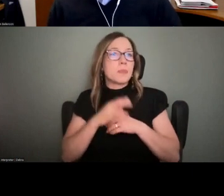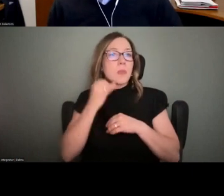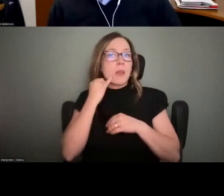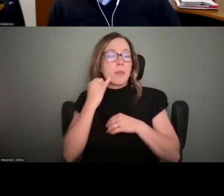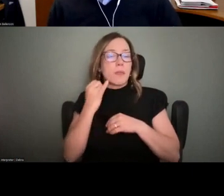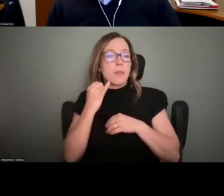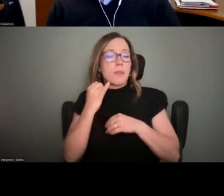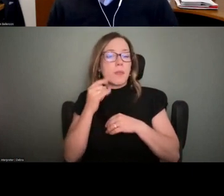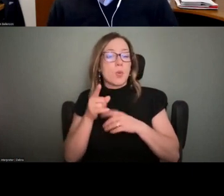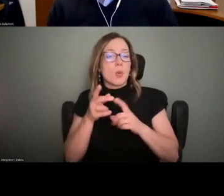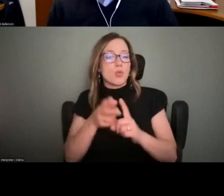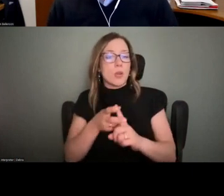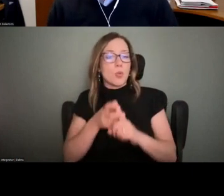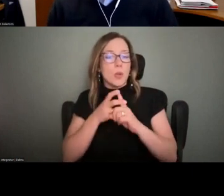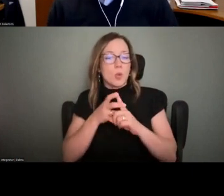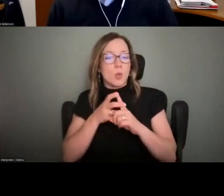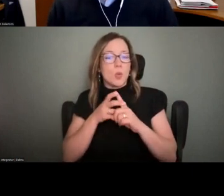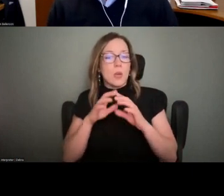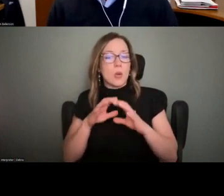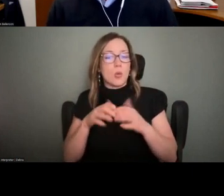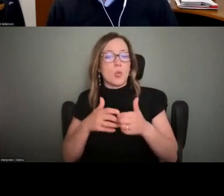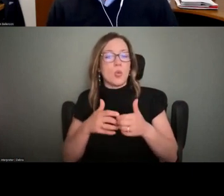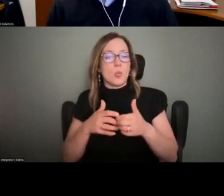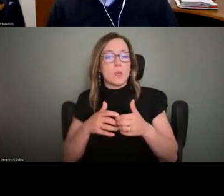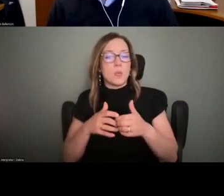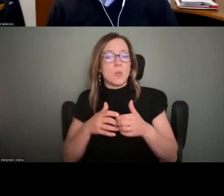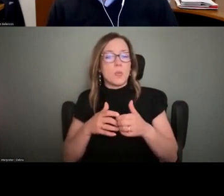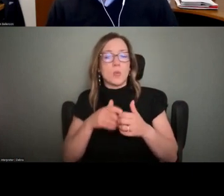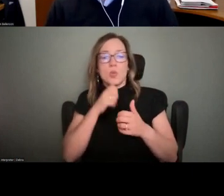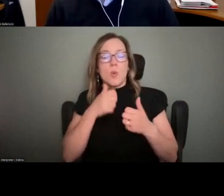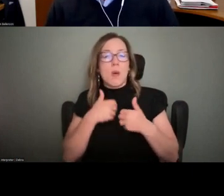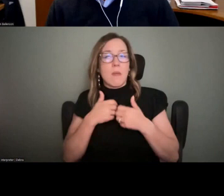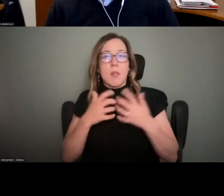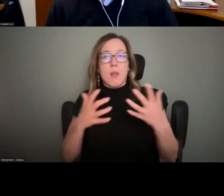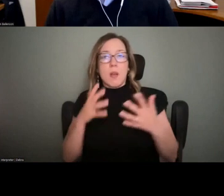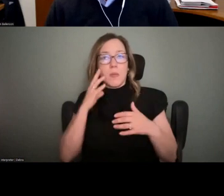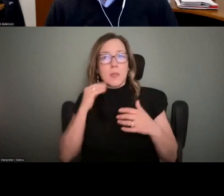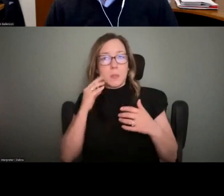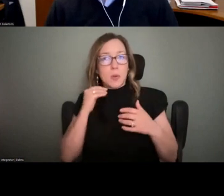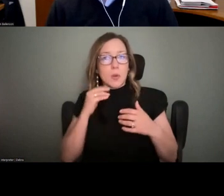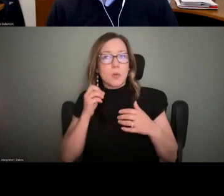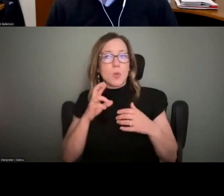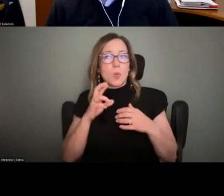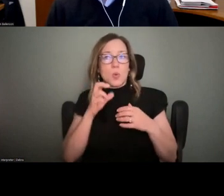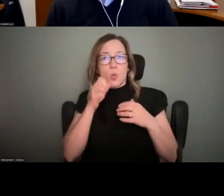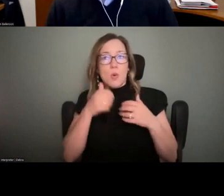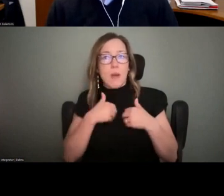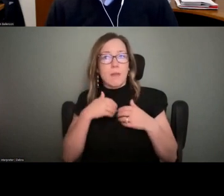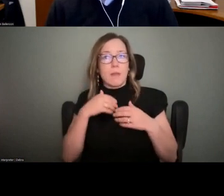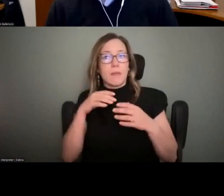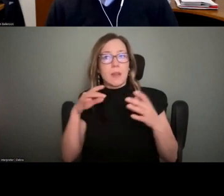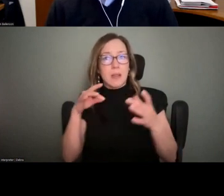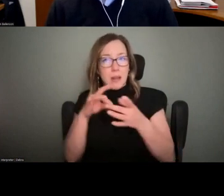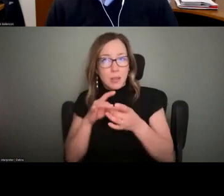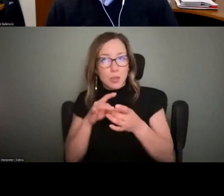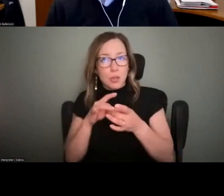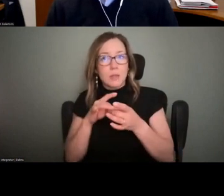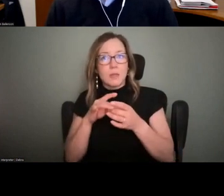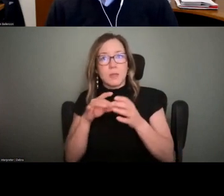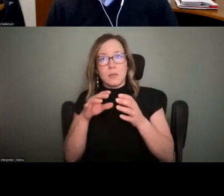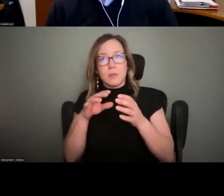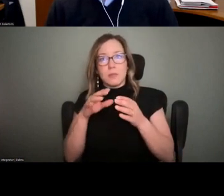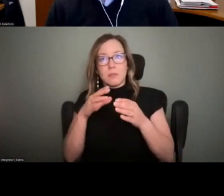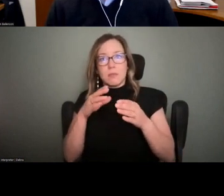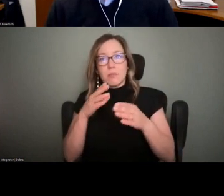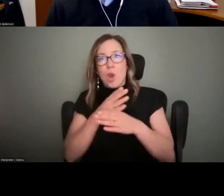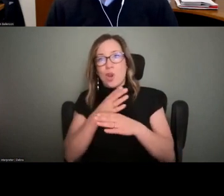to recruit into groups that you don't have a lot of experience with, or you don't have connections or partners, that in fact, it will take